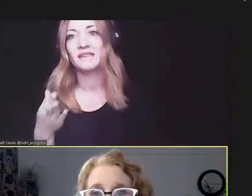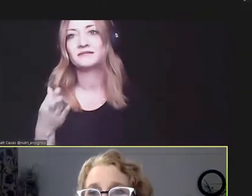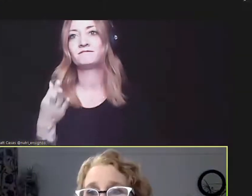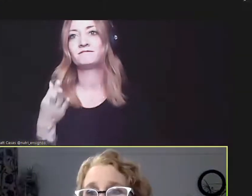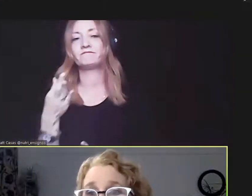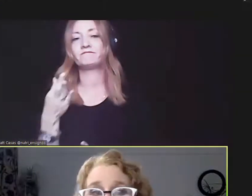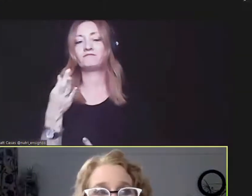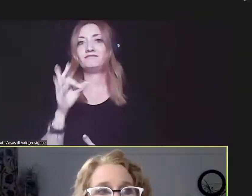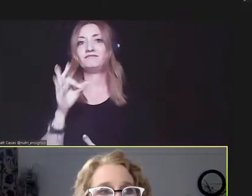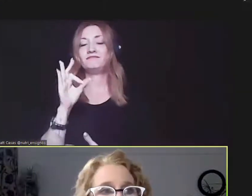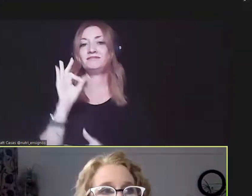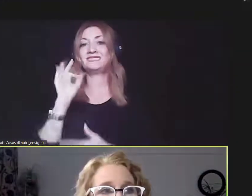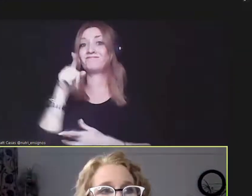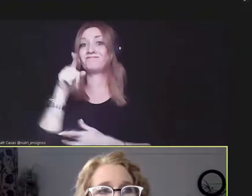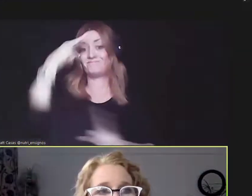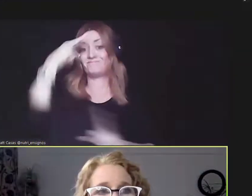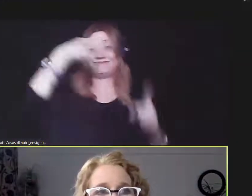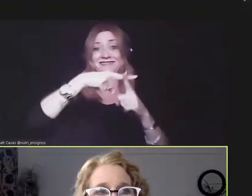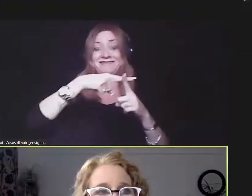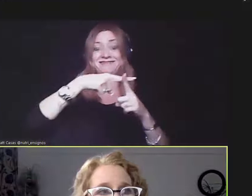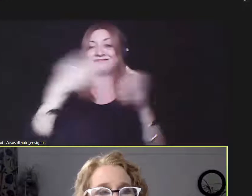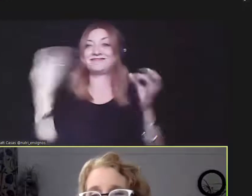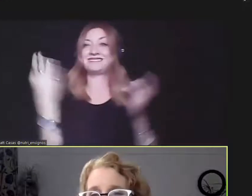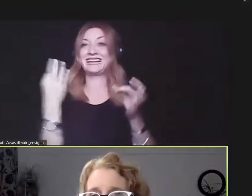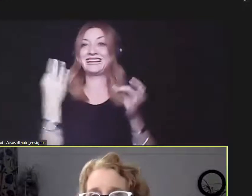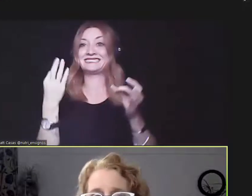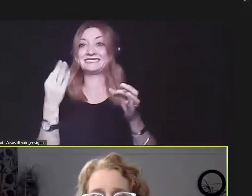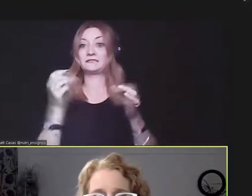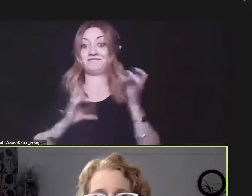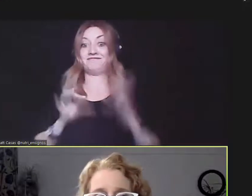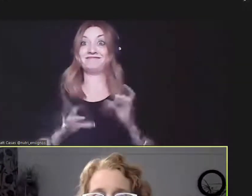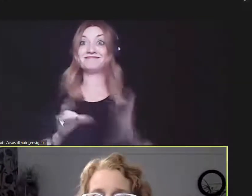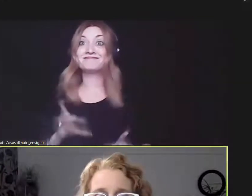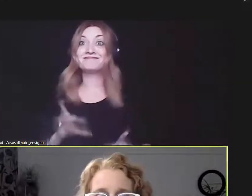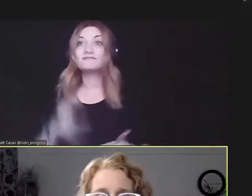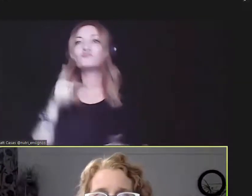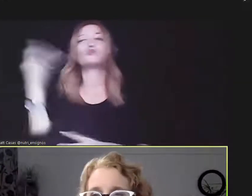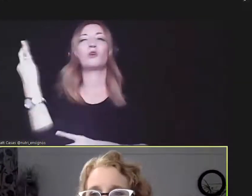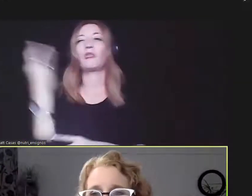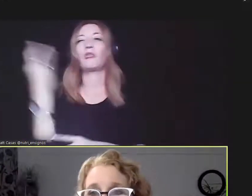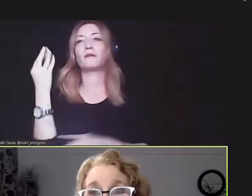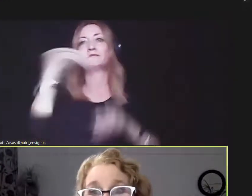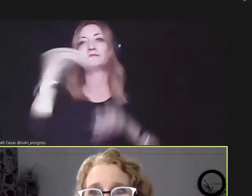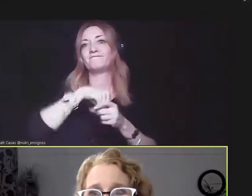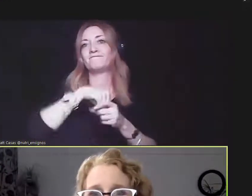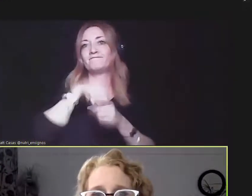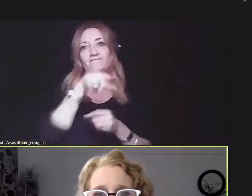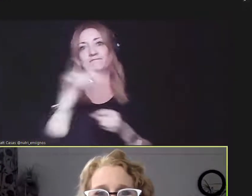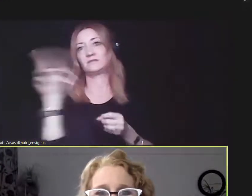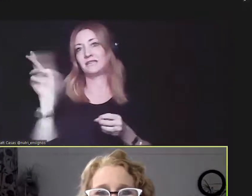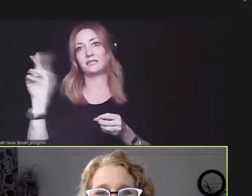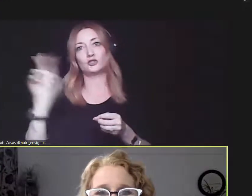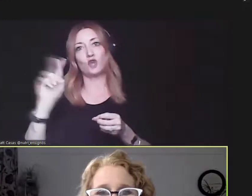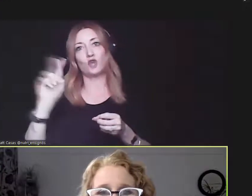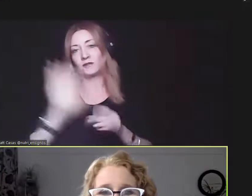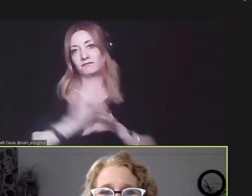sort of cleanses that you can actually do. And I love it. I think it's a great product.